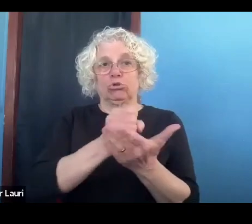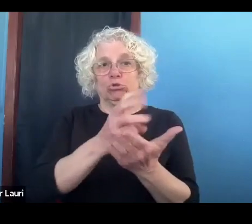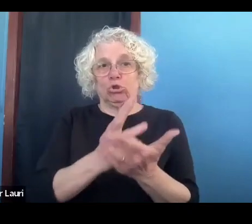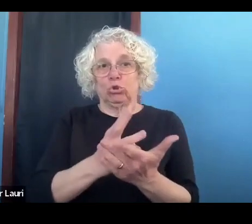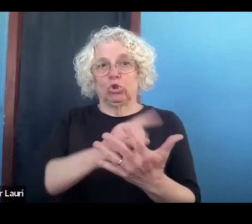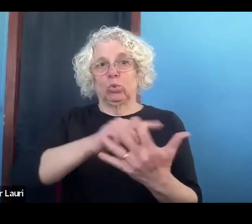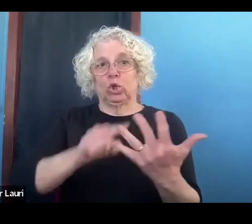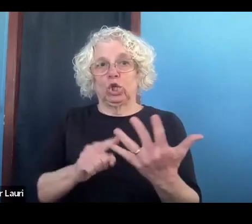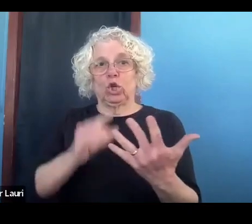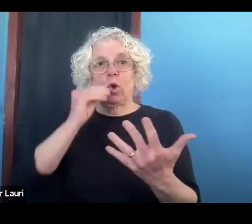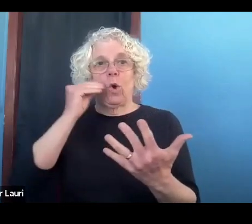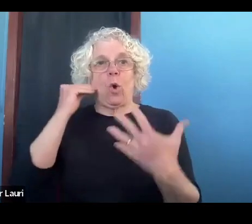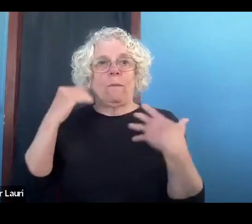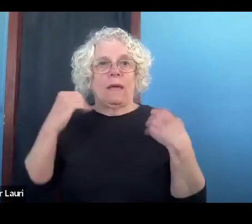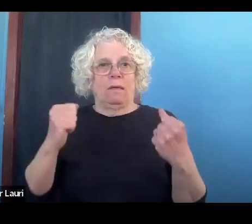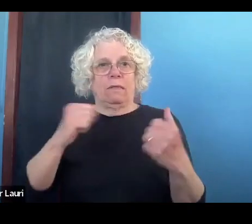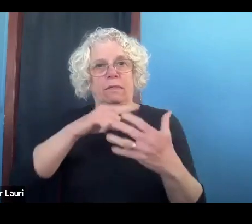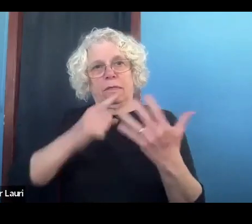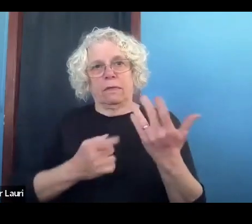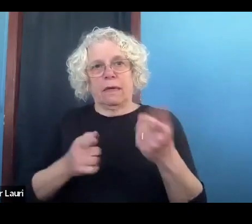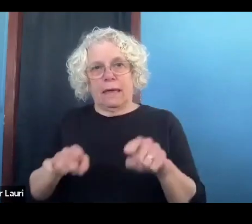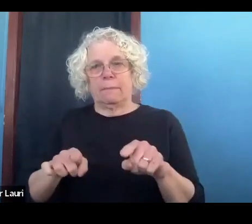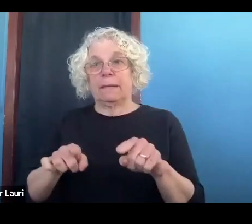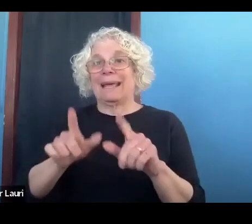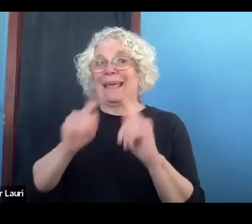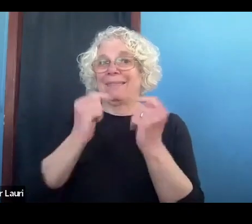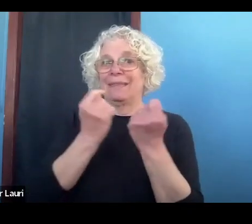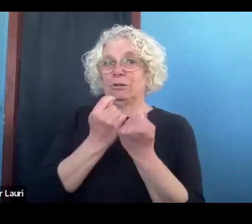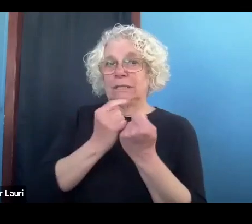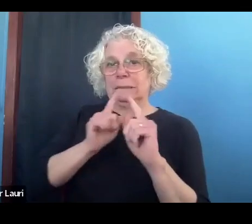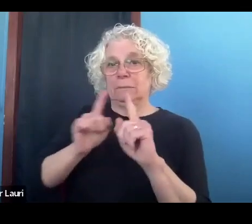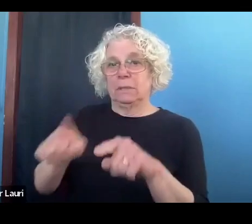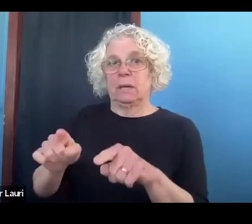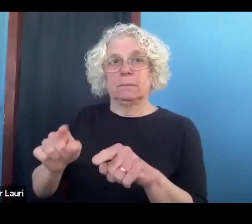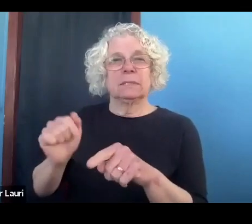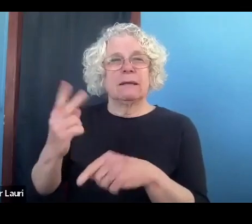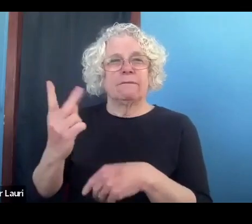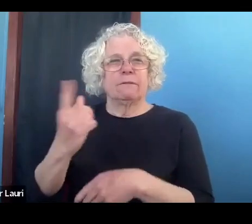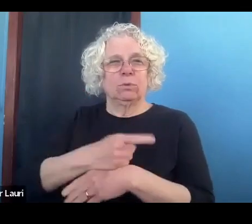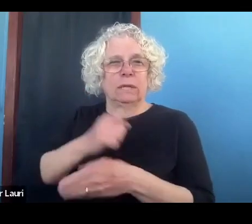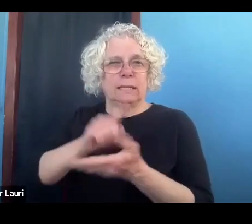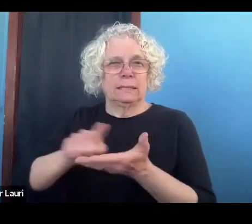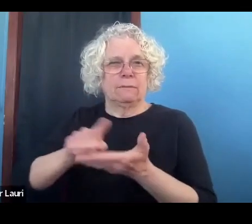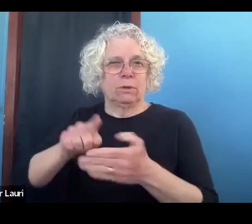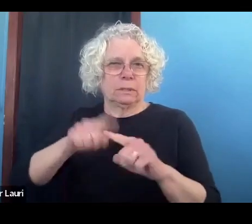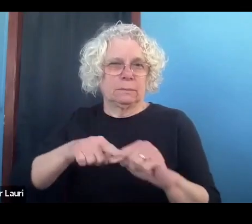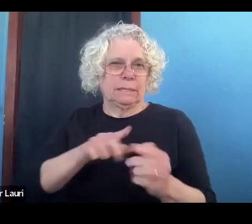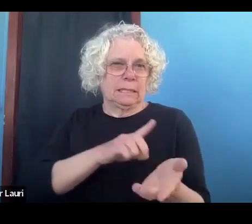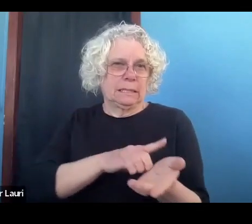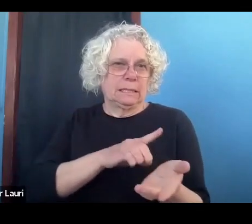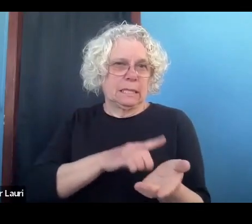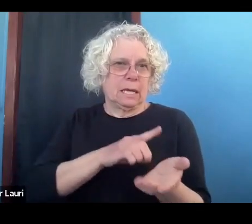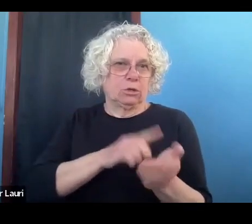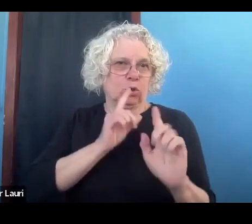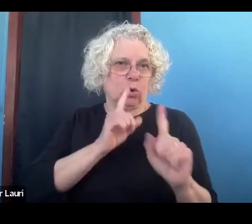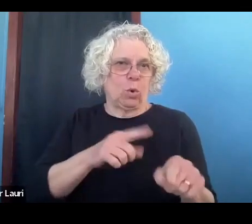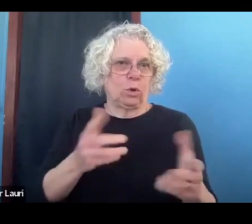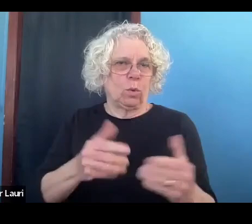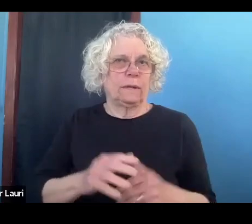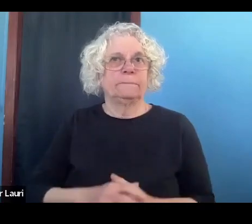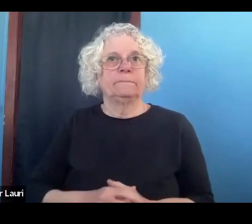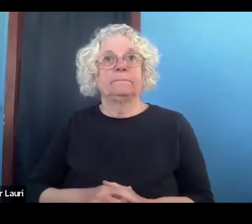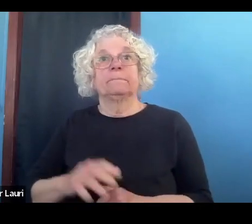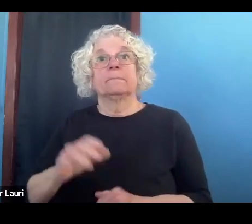some home health services, and a team visits a few days per week based on doctor's orders. This can also include